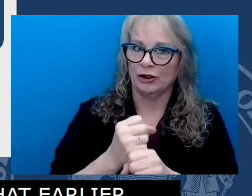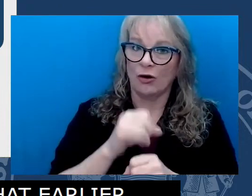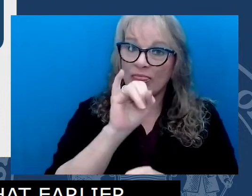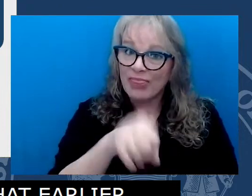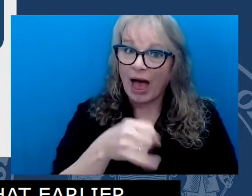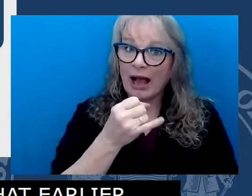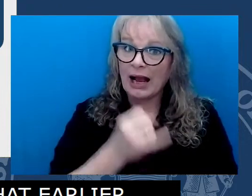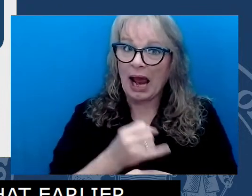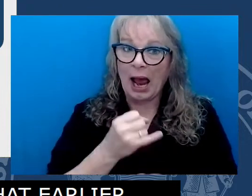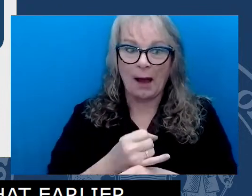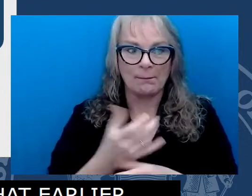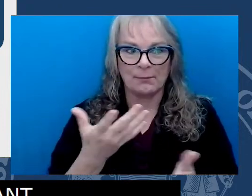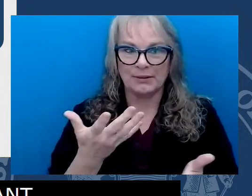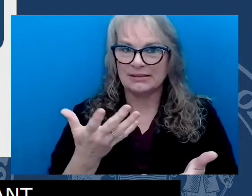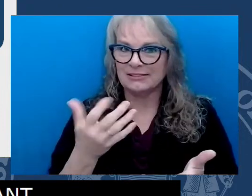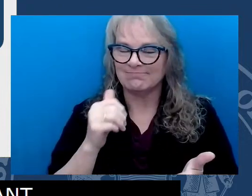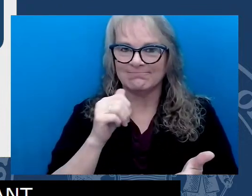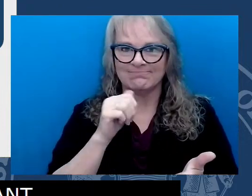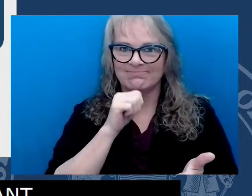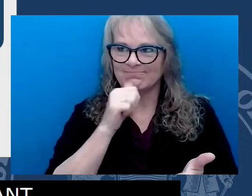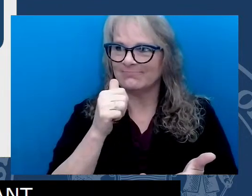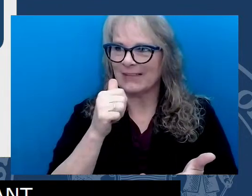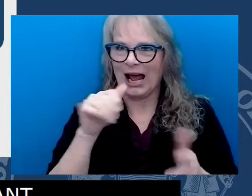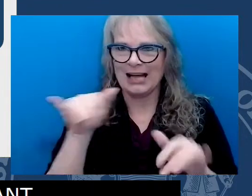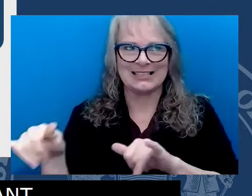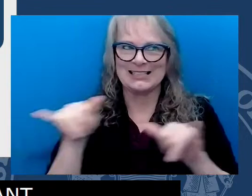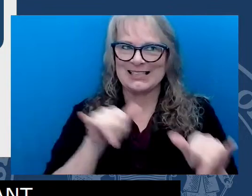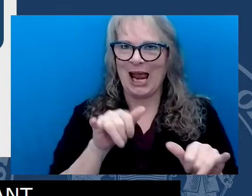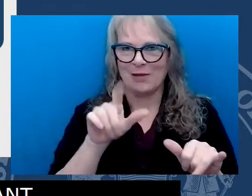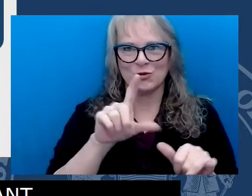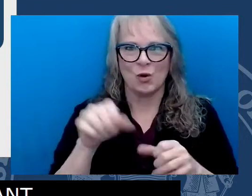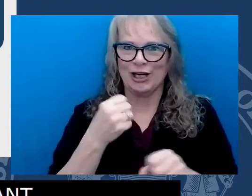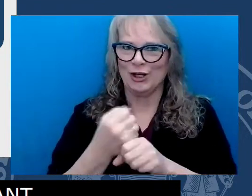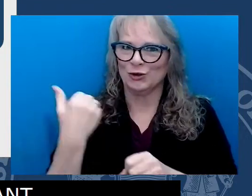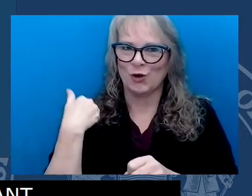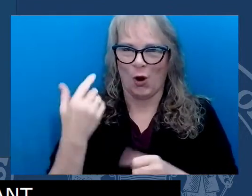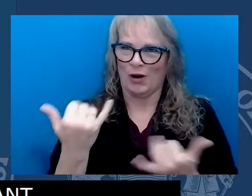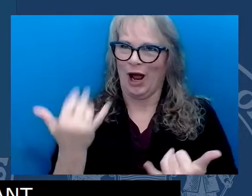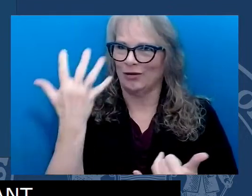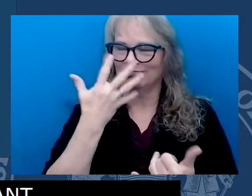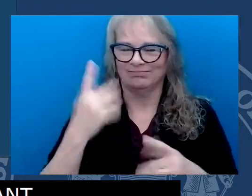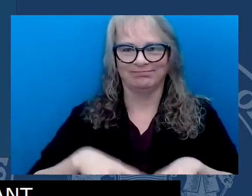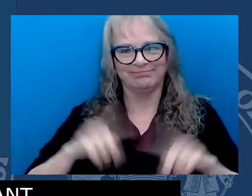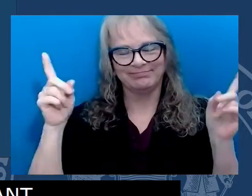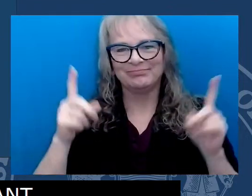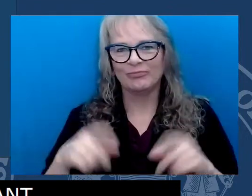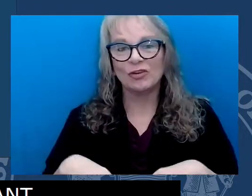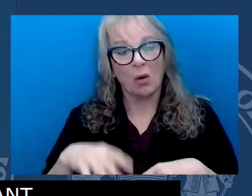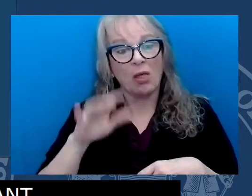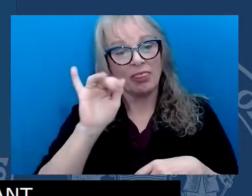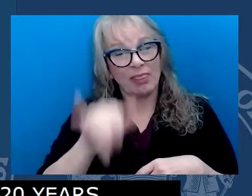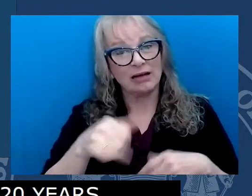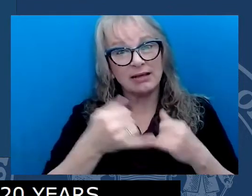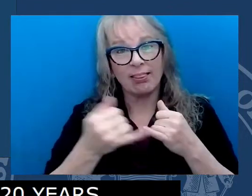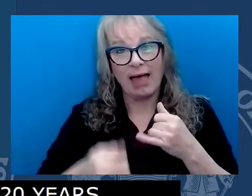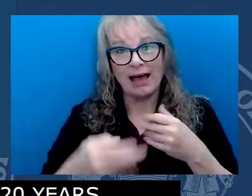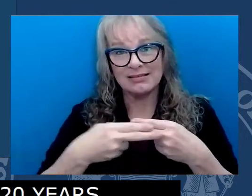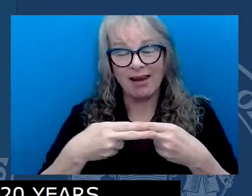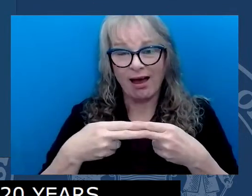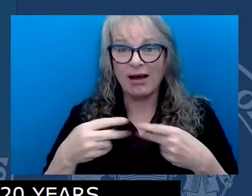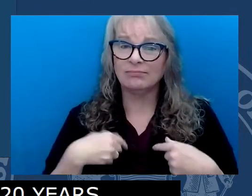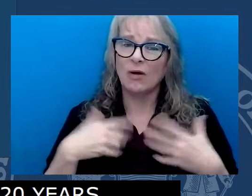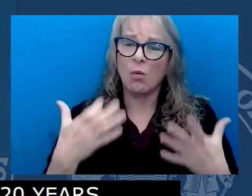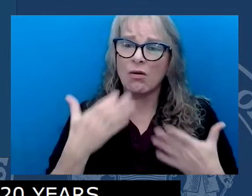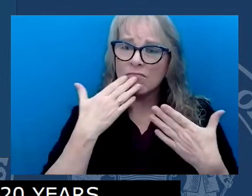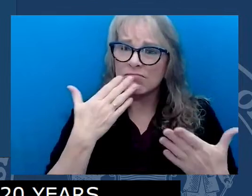doesn't resemble anything like what it was 20 years ago. So that should probably be the last slide. I want to thank you all for